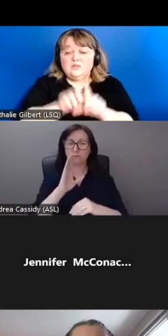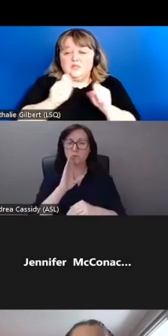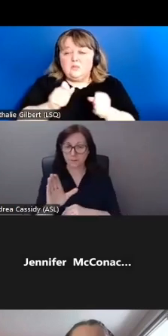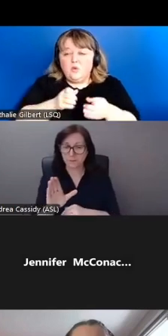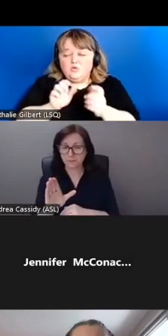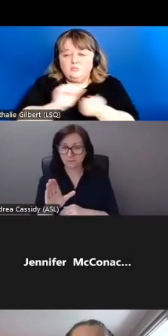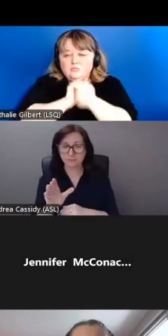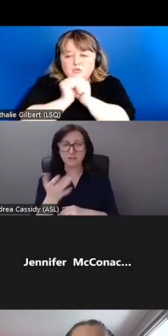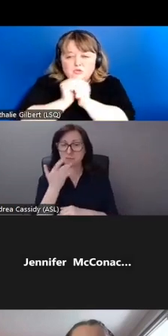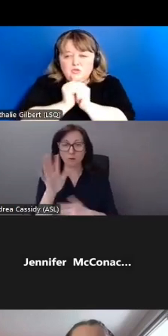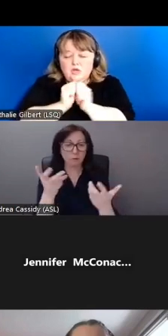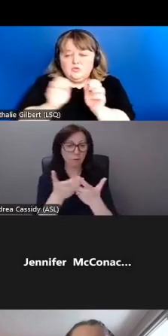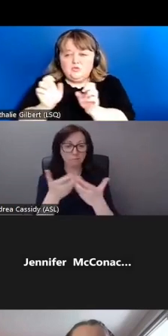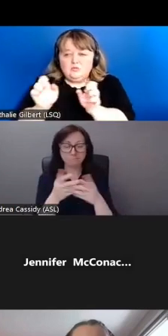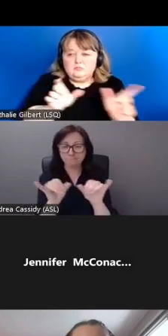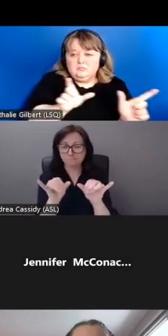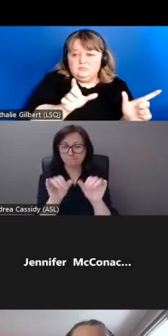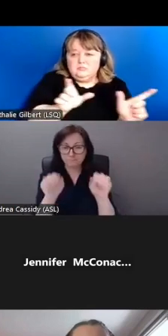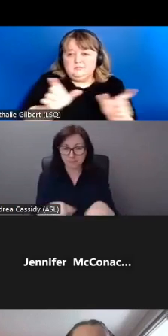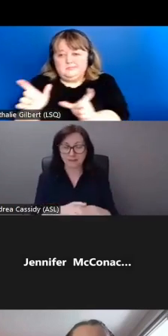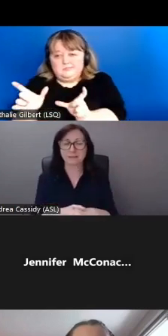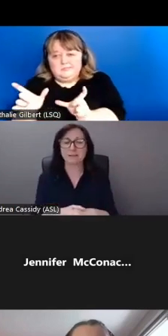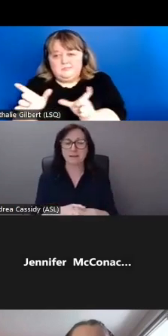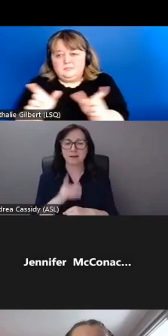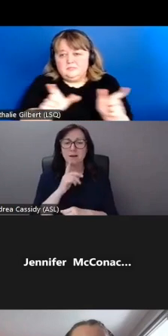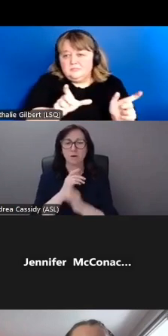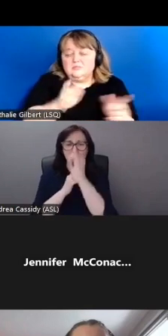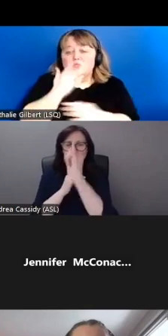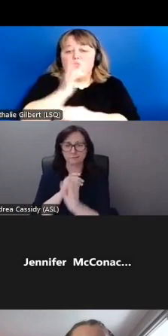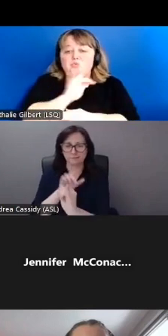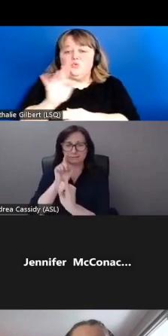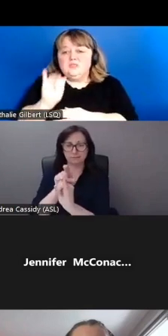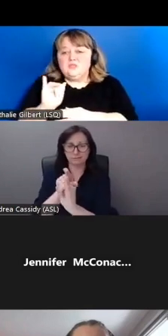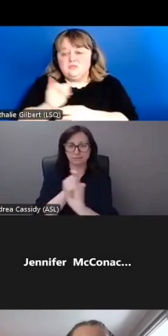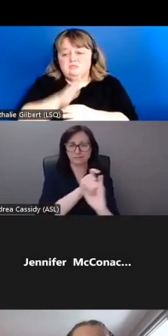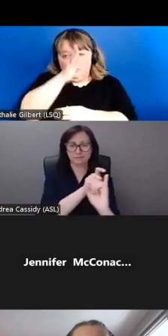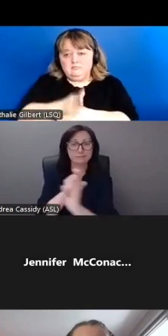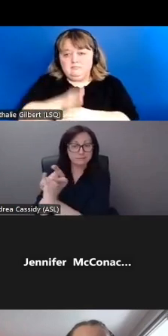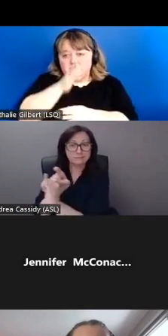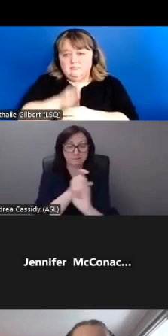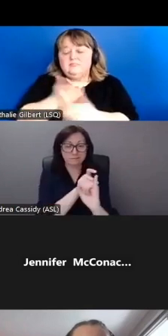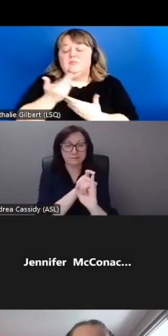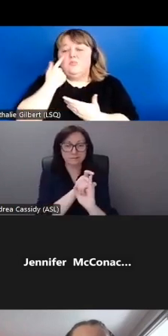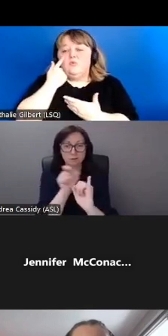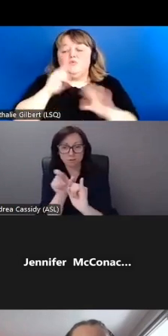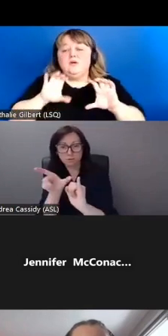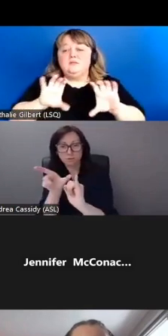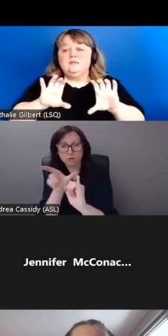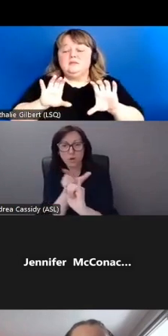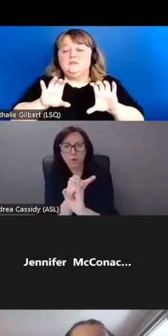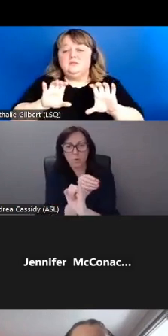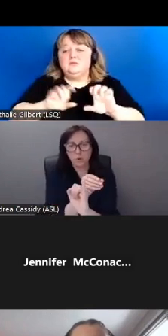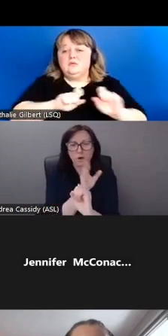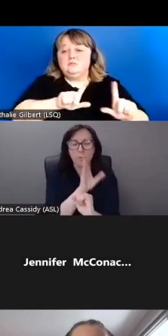that appears in the middle to the left to make the speaker and interpreter videos bigger. Drag